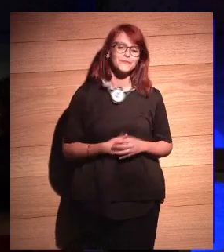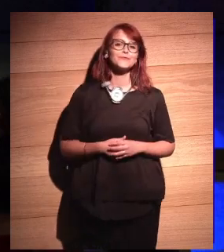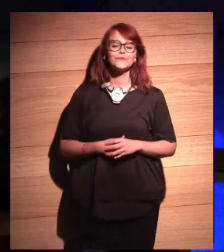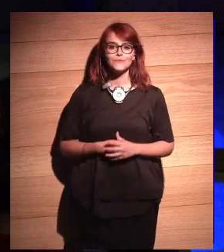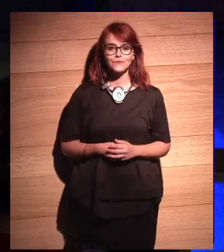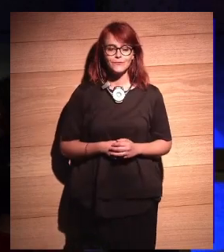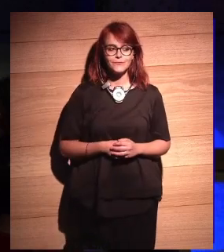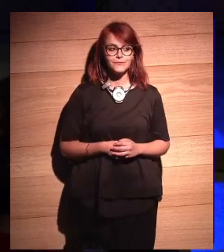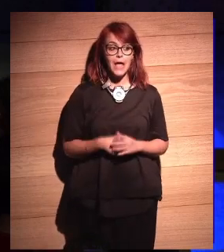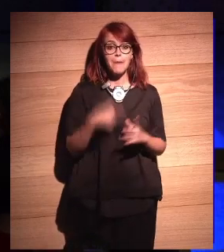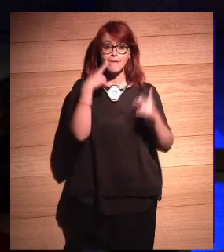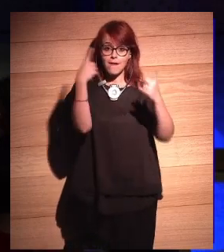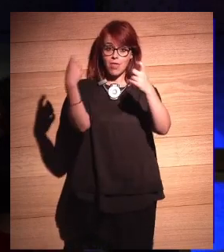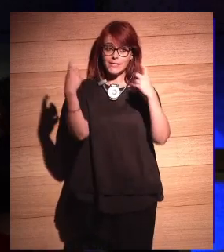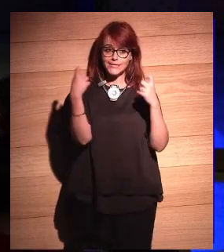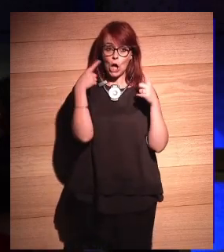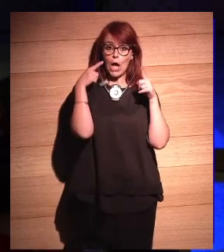this guy.